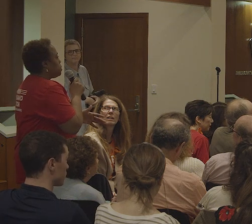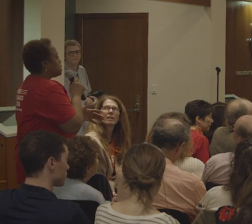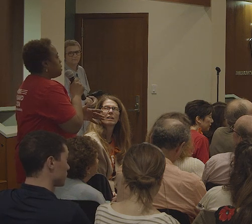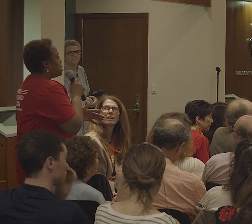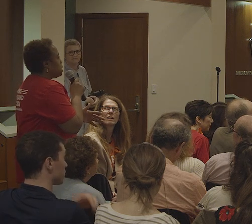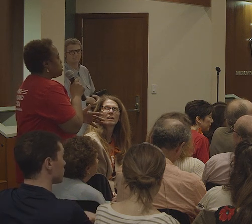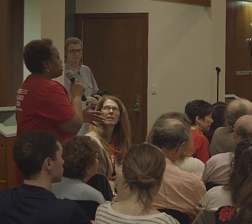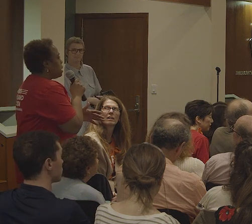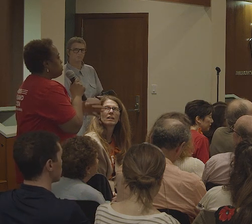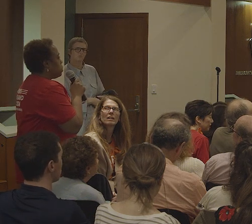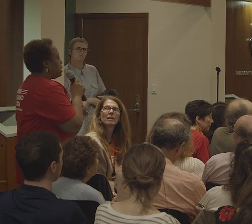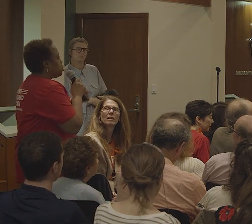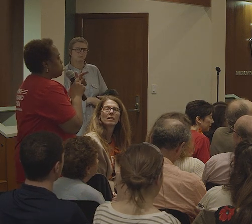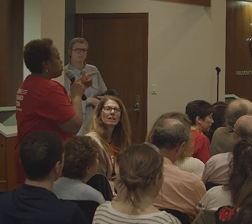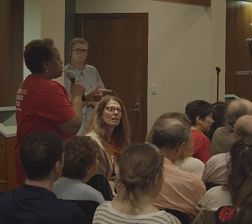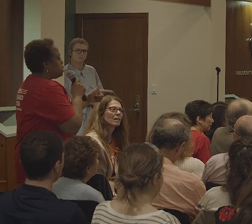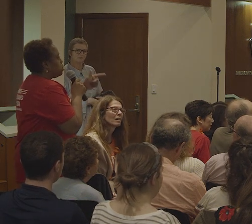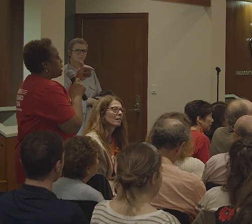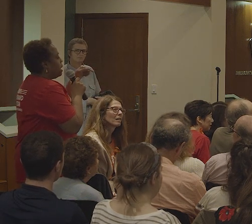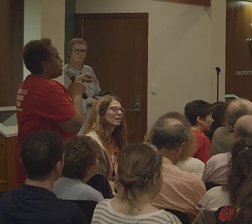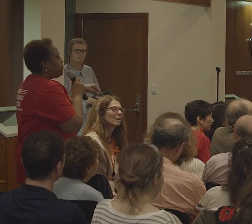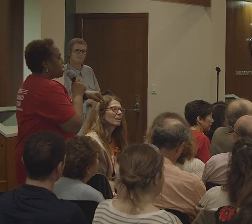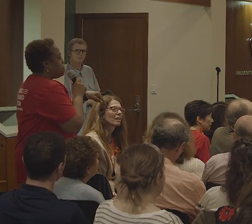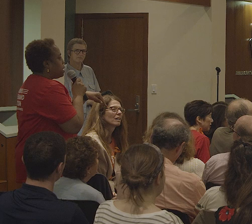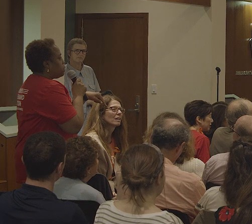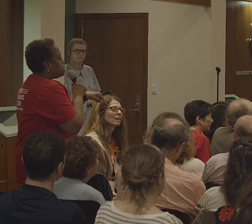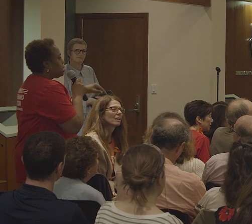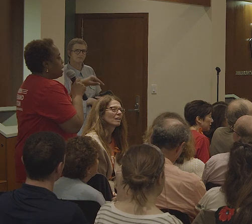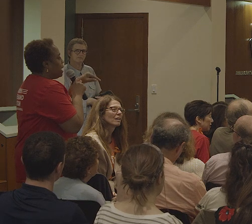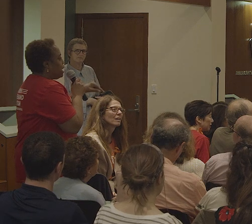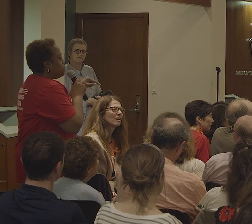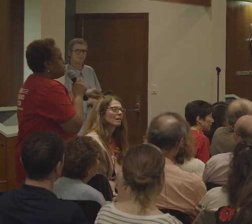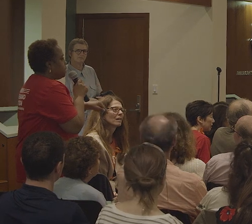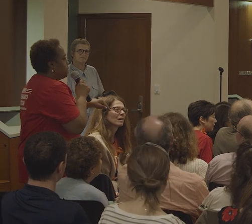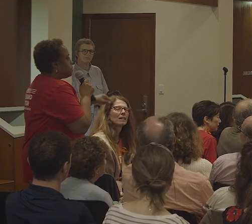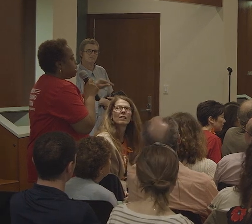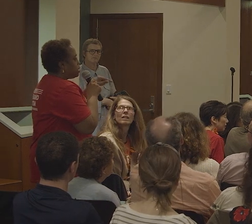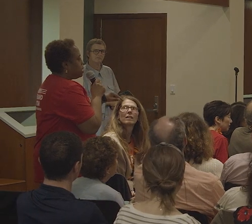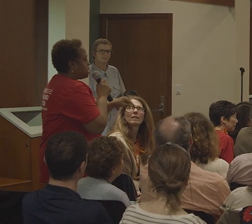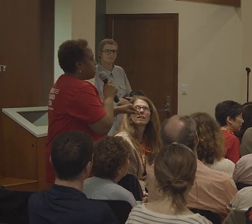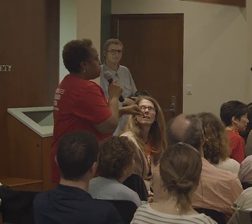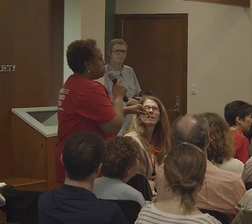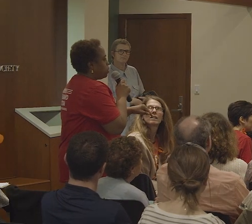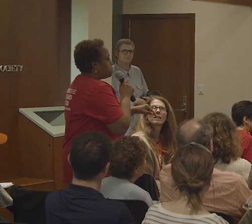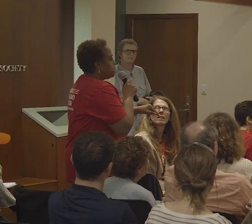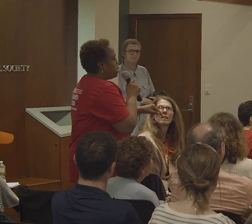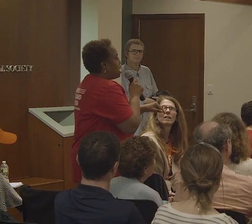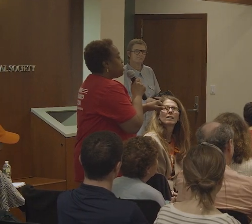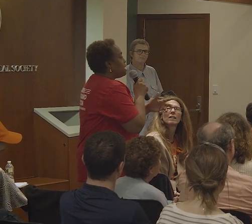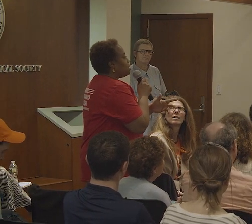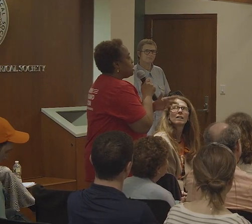we had a 20-minute conversation about what I'm doing, what he's doing. And the fact of the matter is, He believes in gun safety